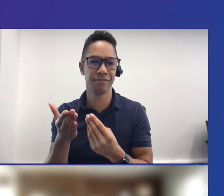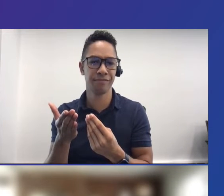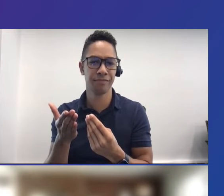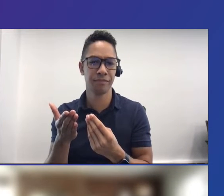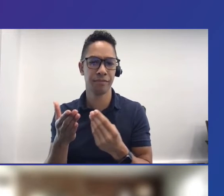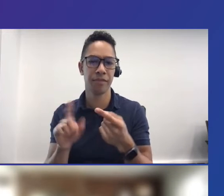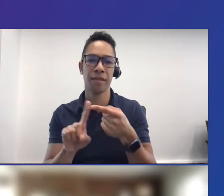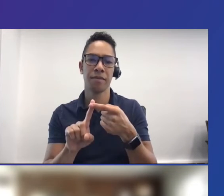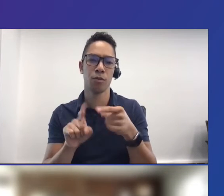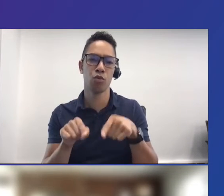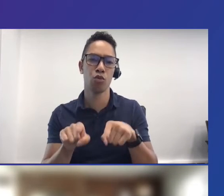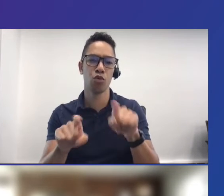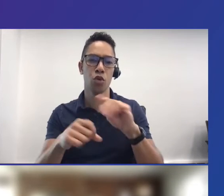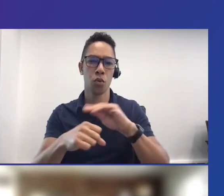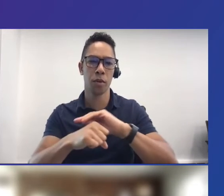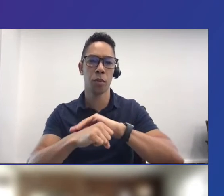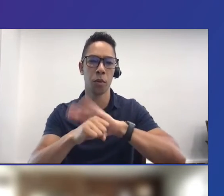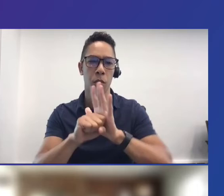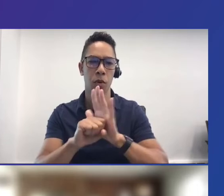pandemic, and